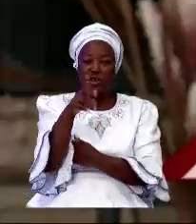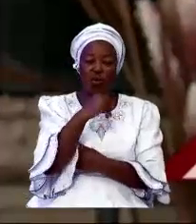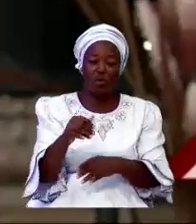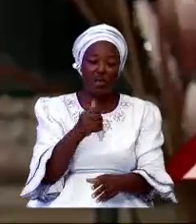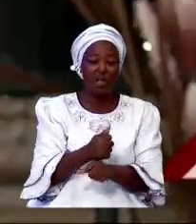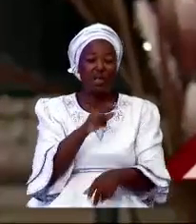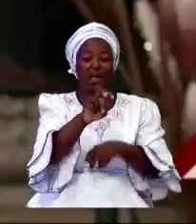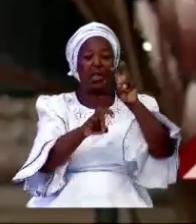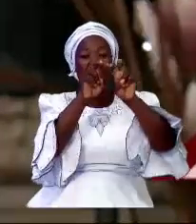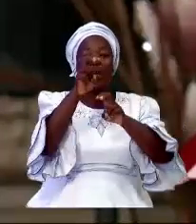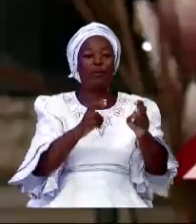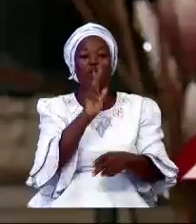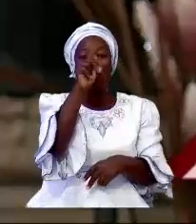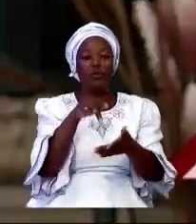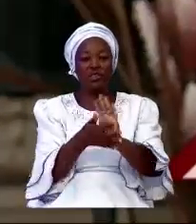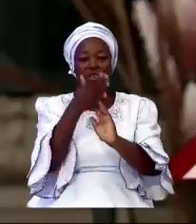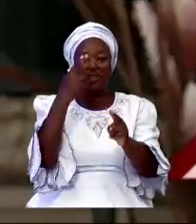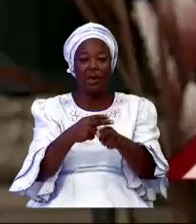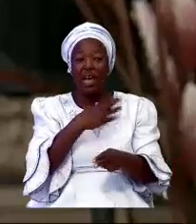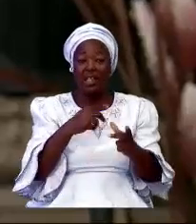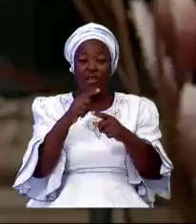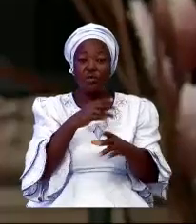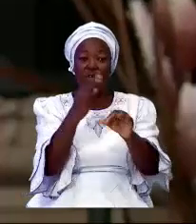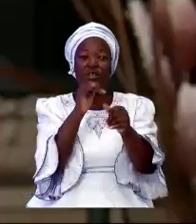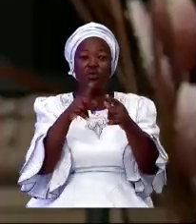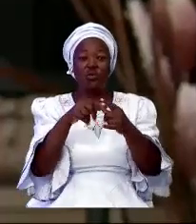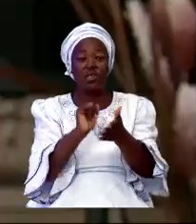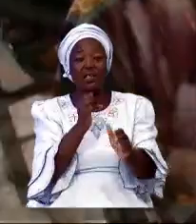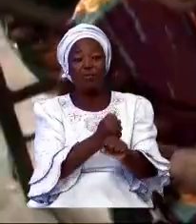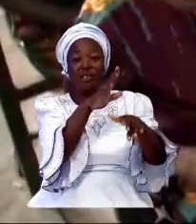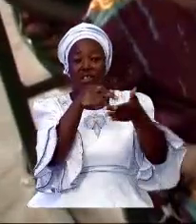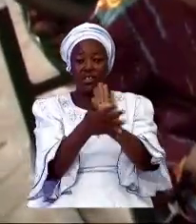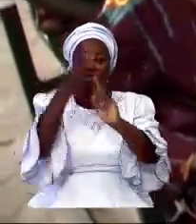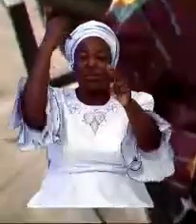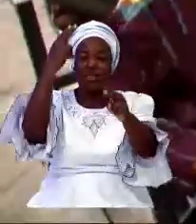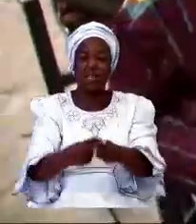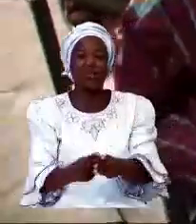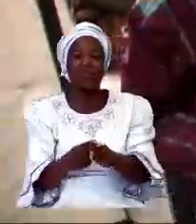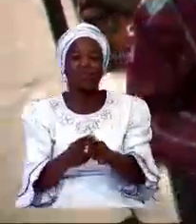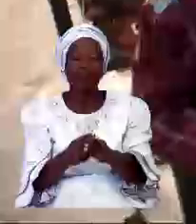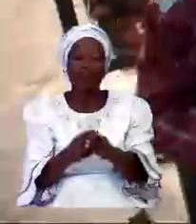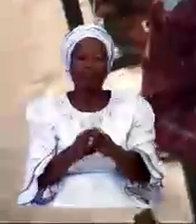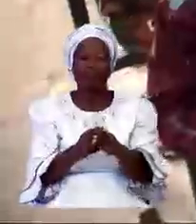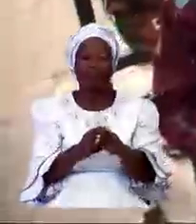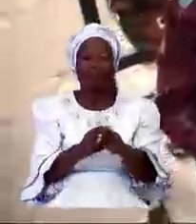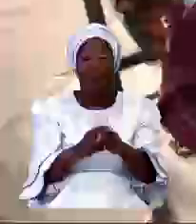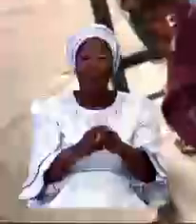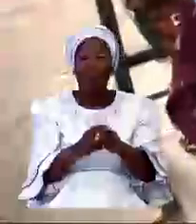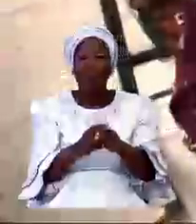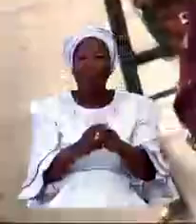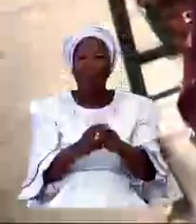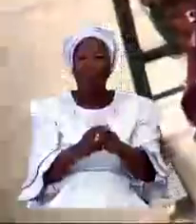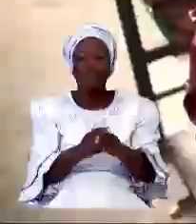the mount of God. You will mount up, and you will get to that mountain